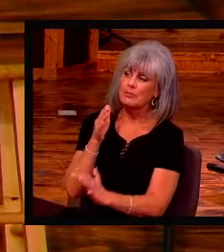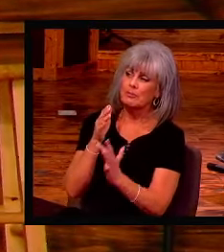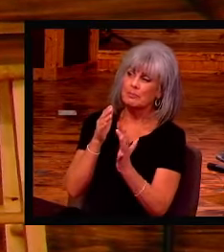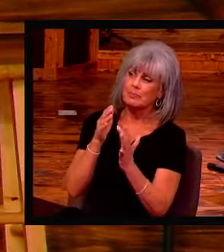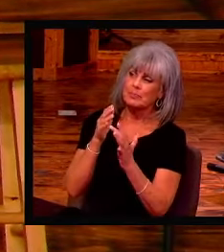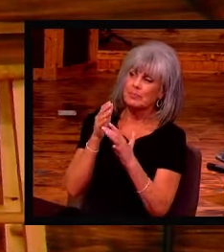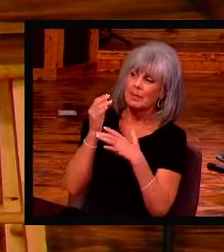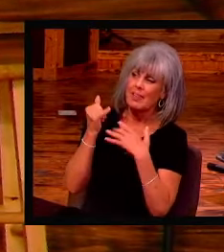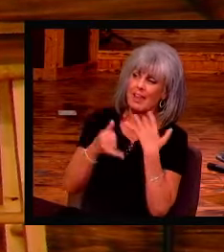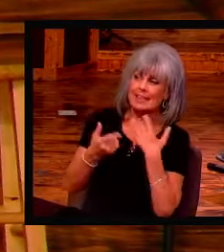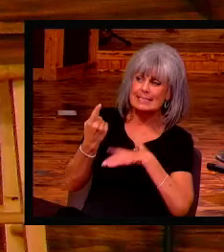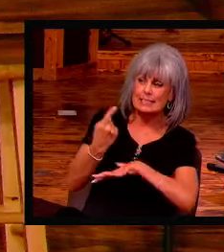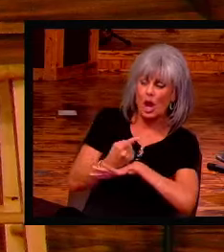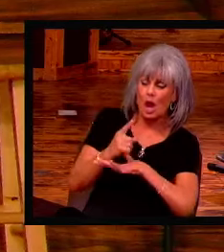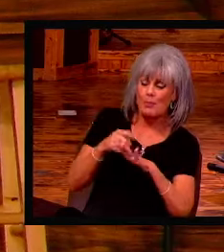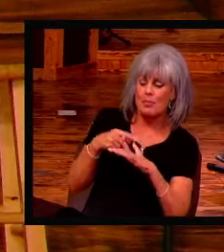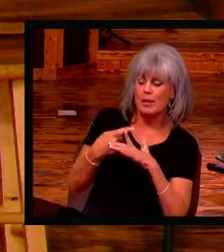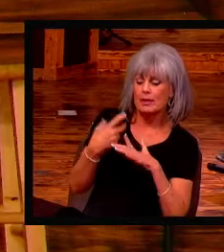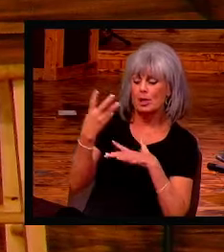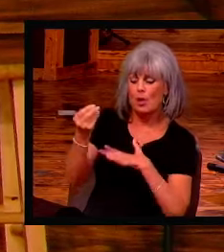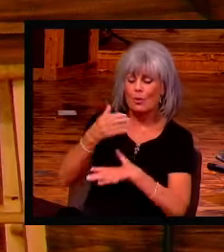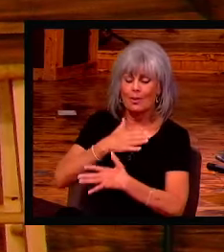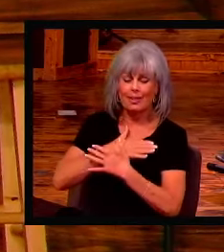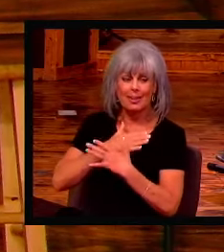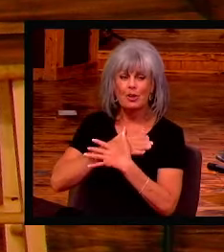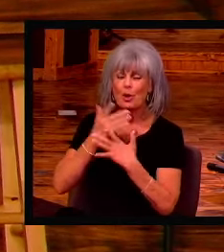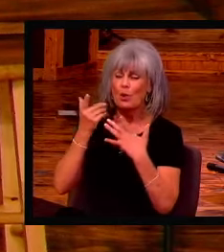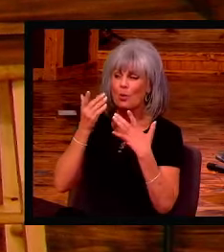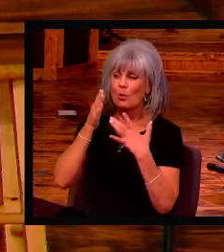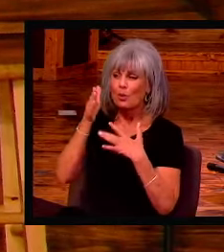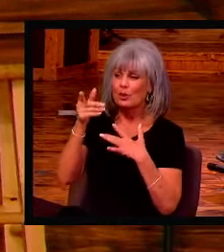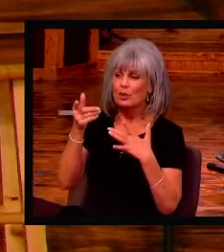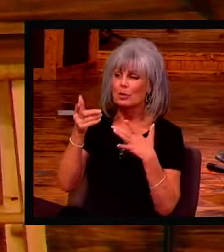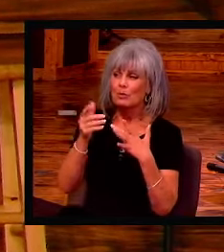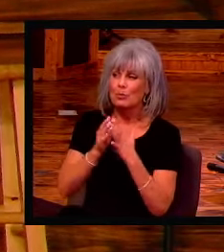One last time, and then you can go relax. Would you pray for